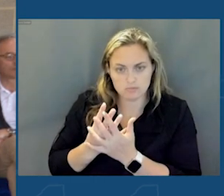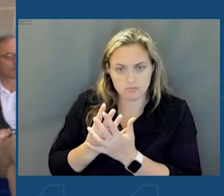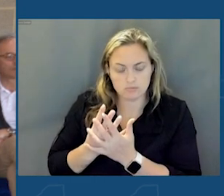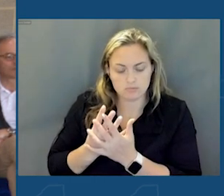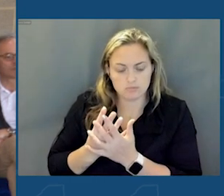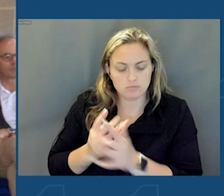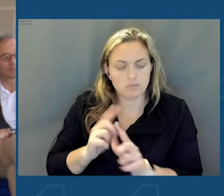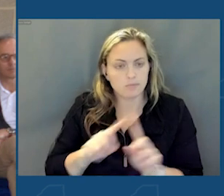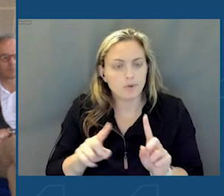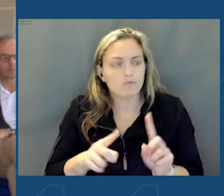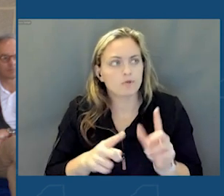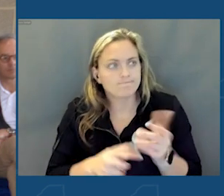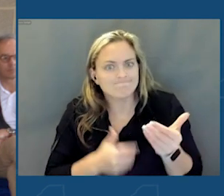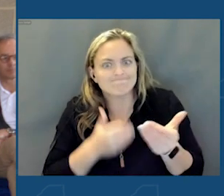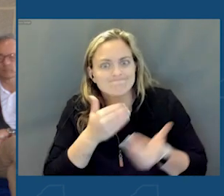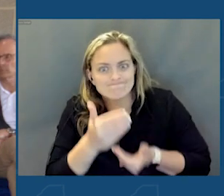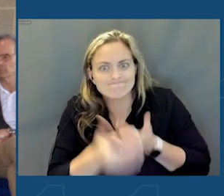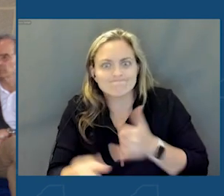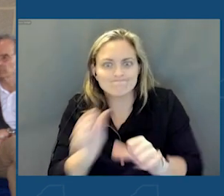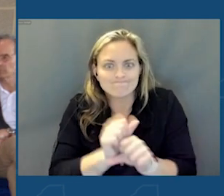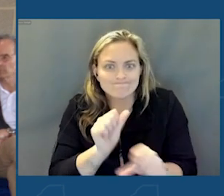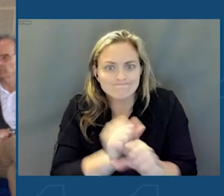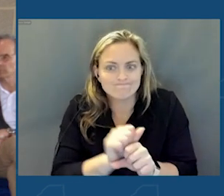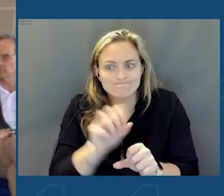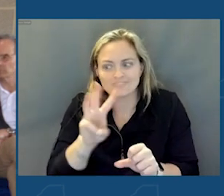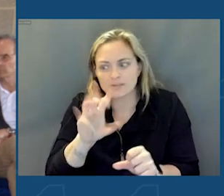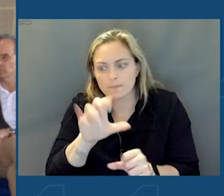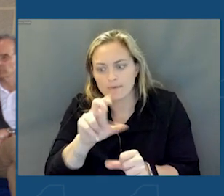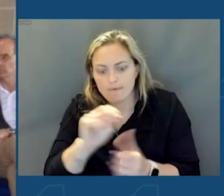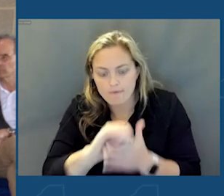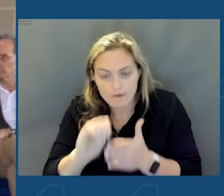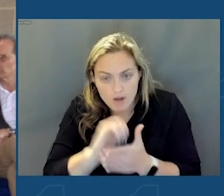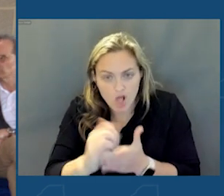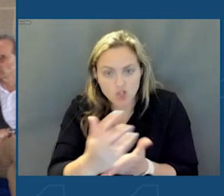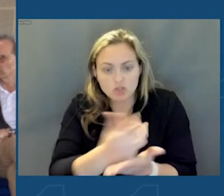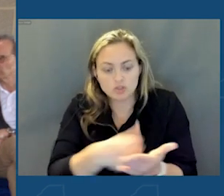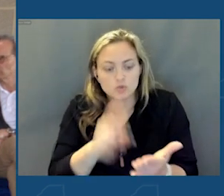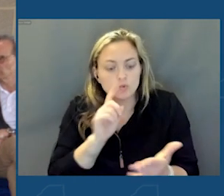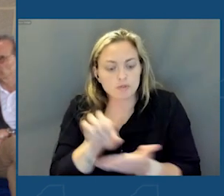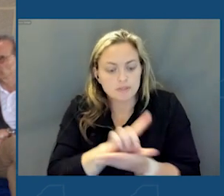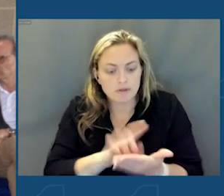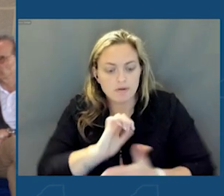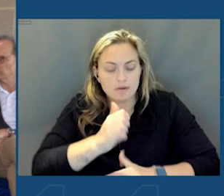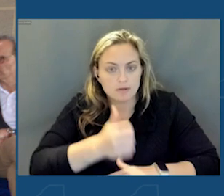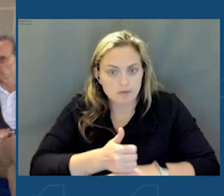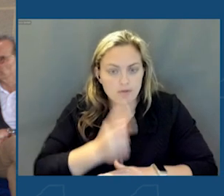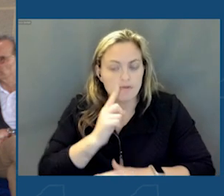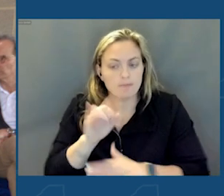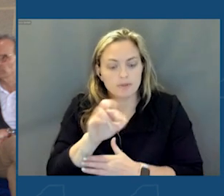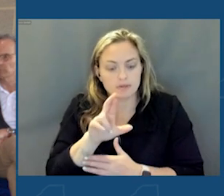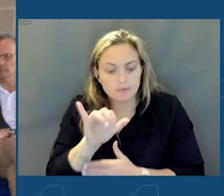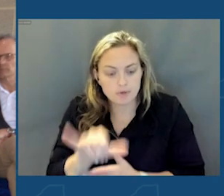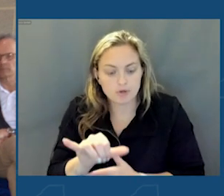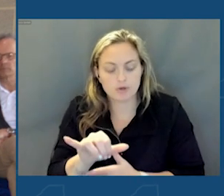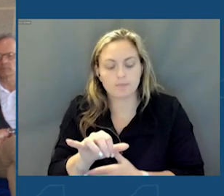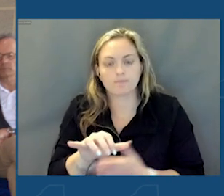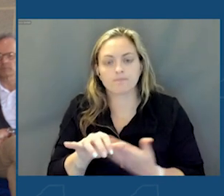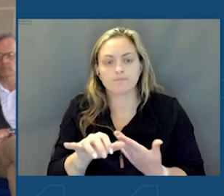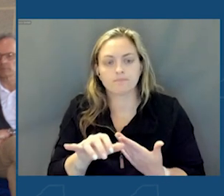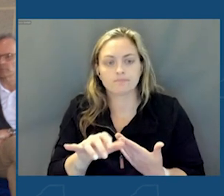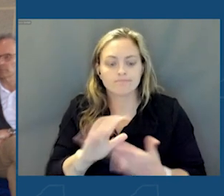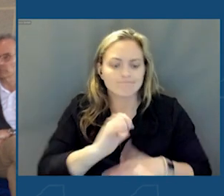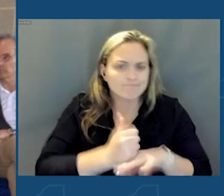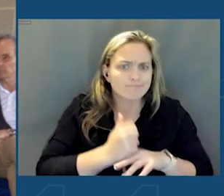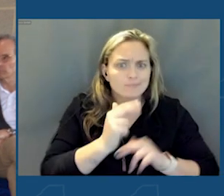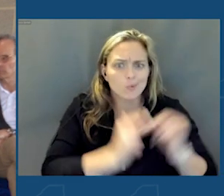uphill process of securing over $6 million to design the cemetery, clear the land, begin construction, and